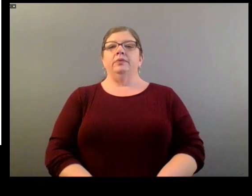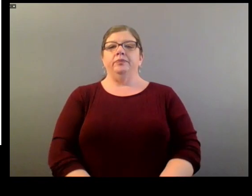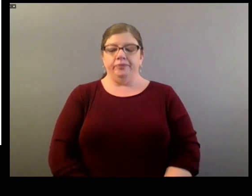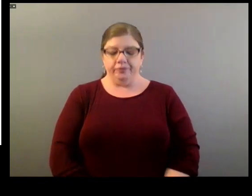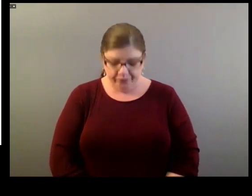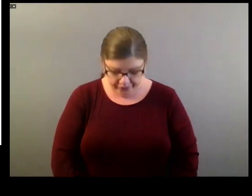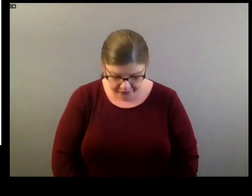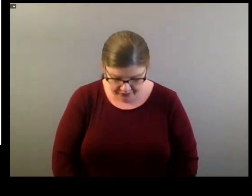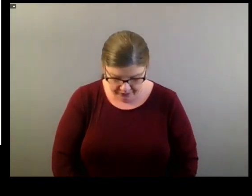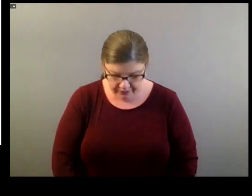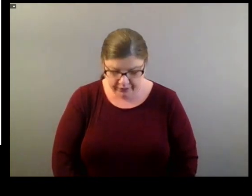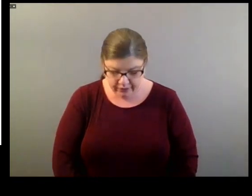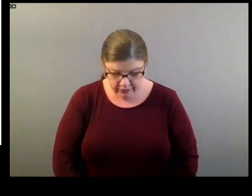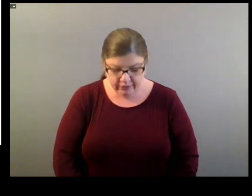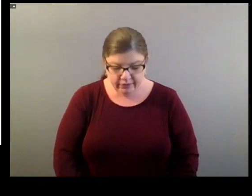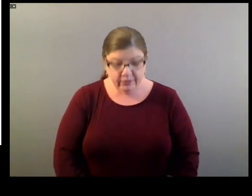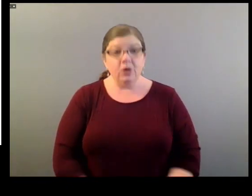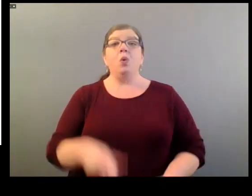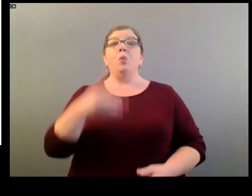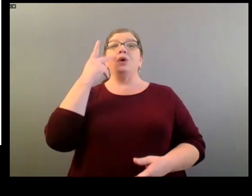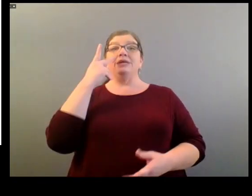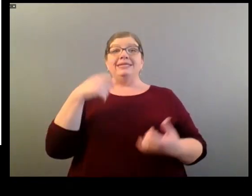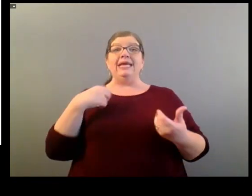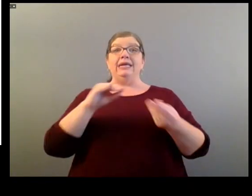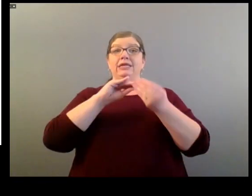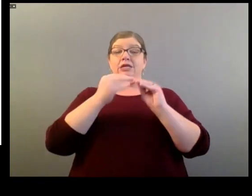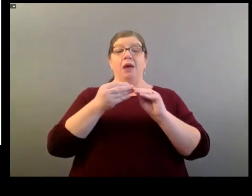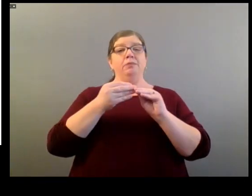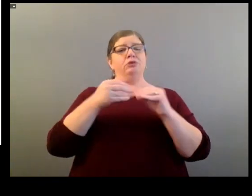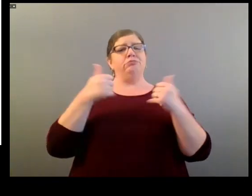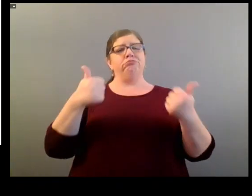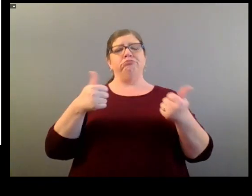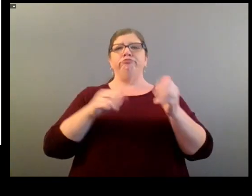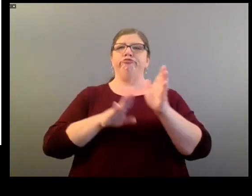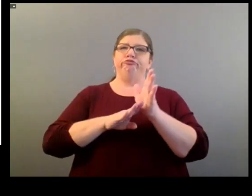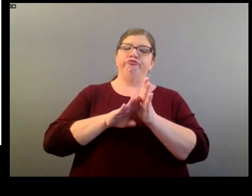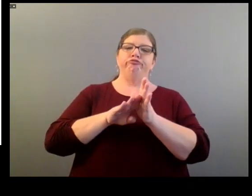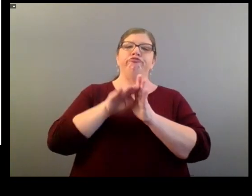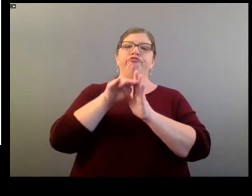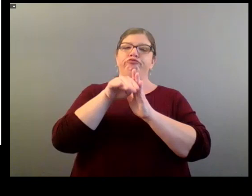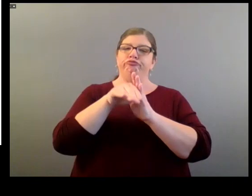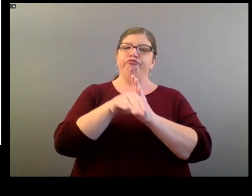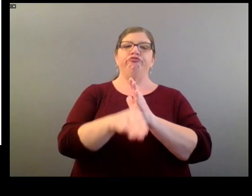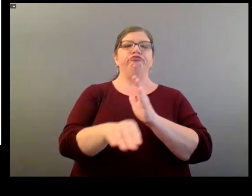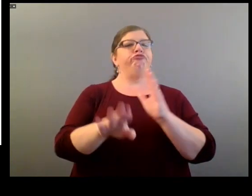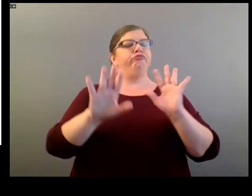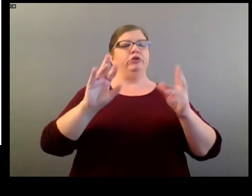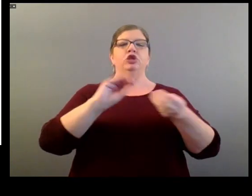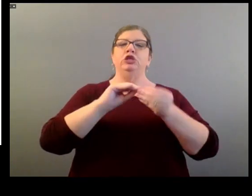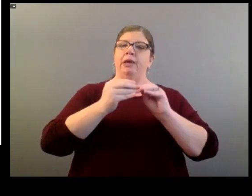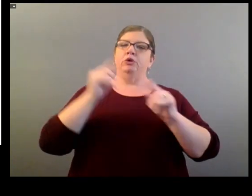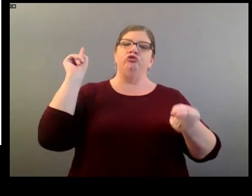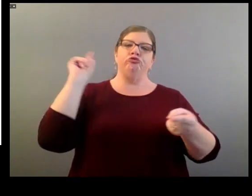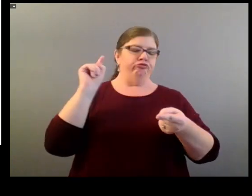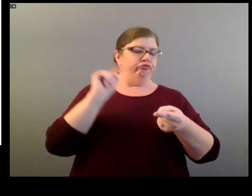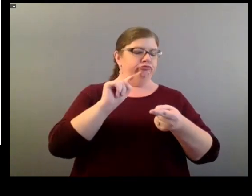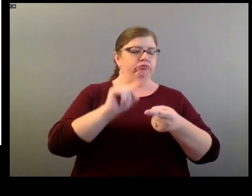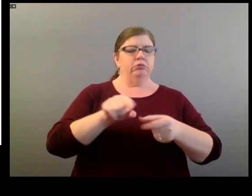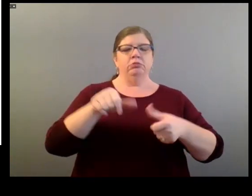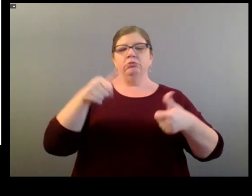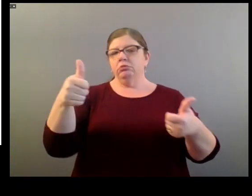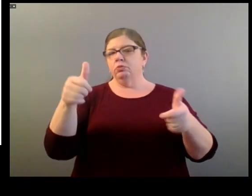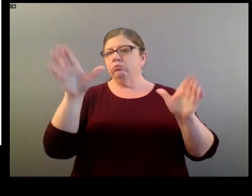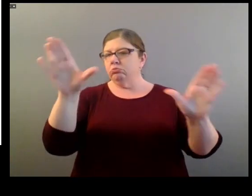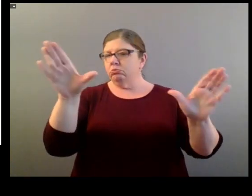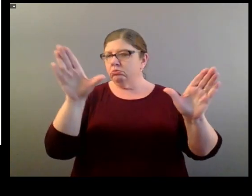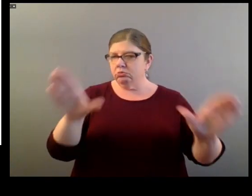We are seeing positive trends in our county. Our case rates are trending downwards. Our